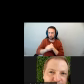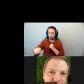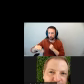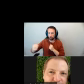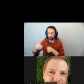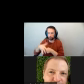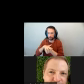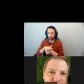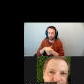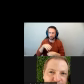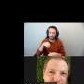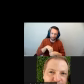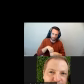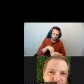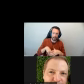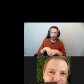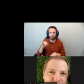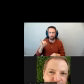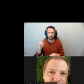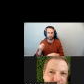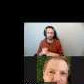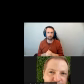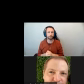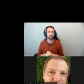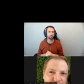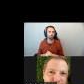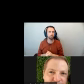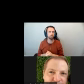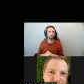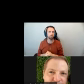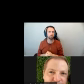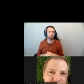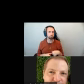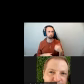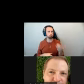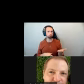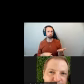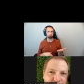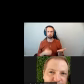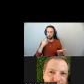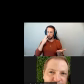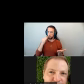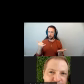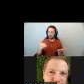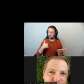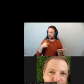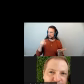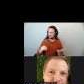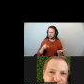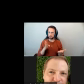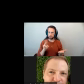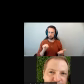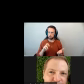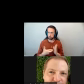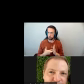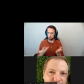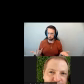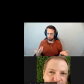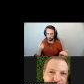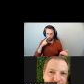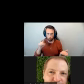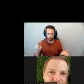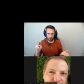organization. Jeff? Thank you. So why do I think I need a particular role like this, like a BRM at NAU? And